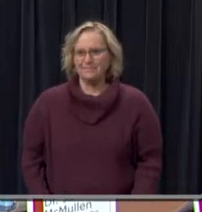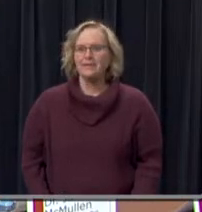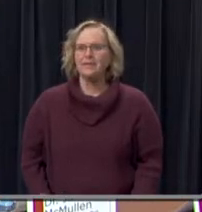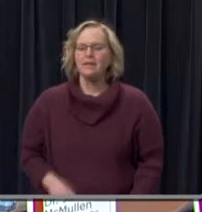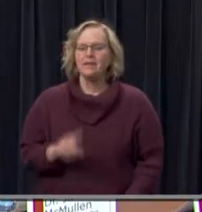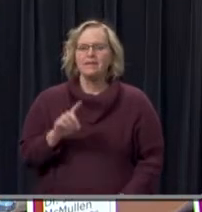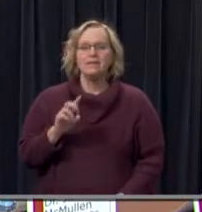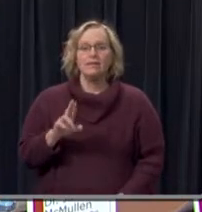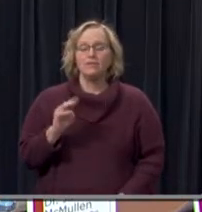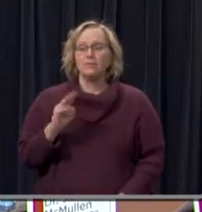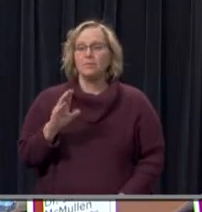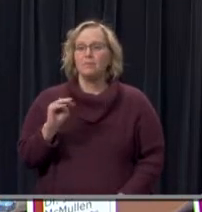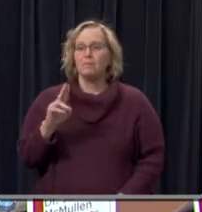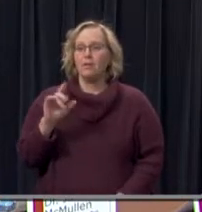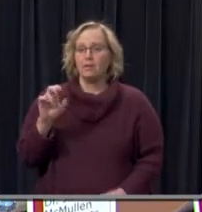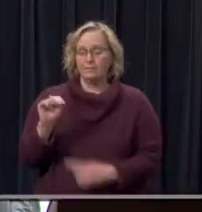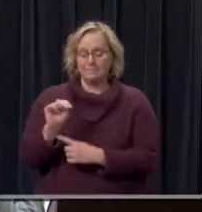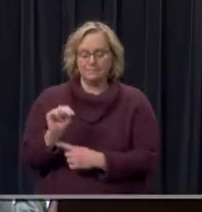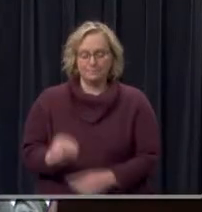Dr. McMullen?